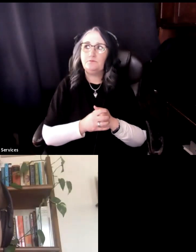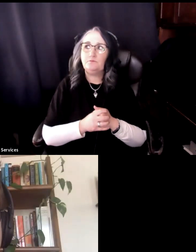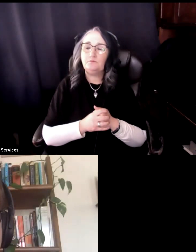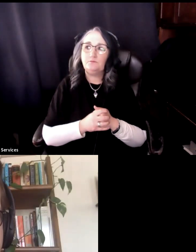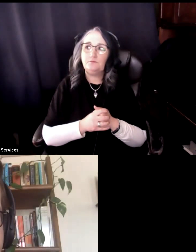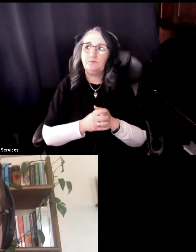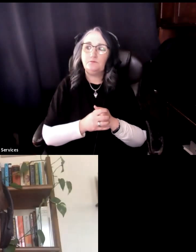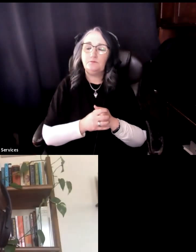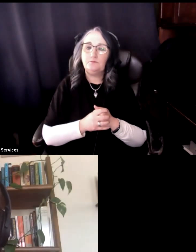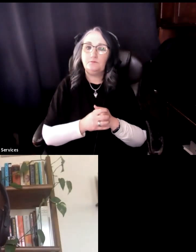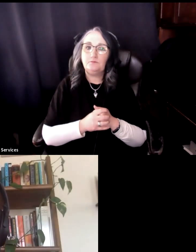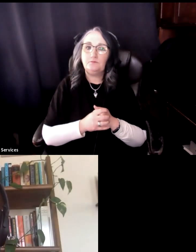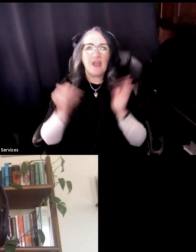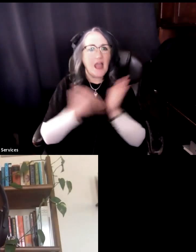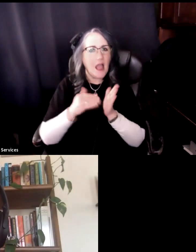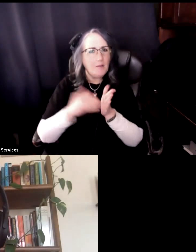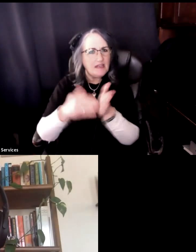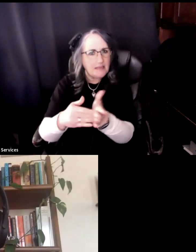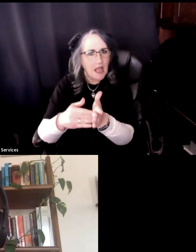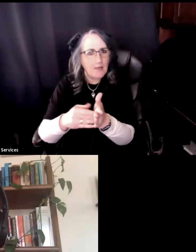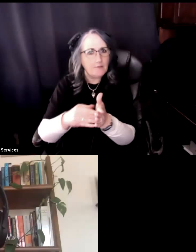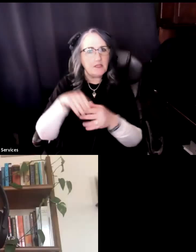or flu shot?